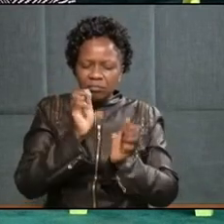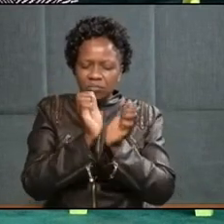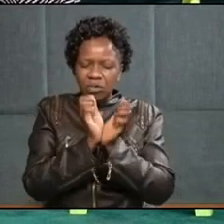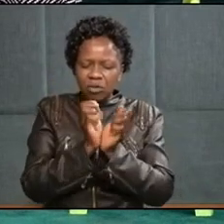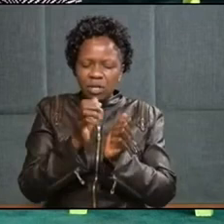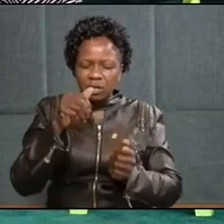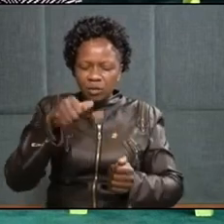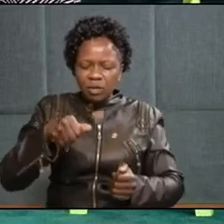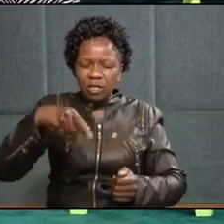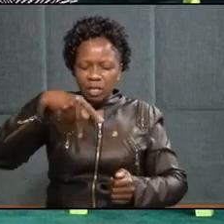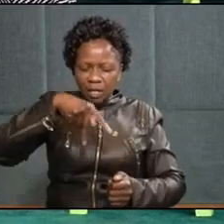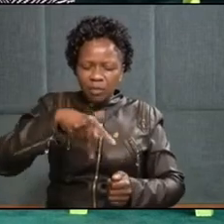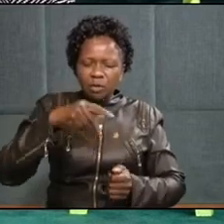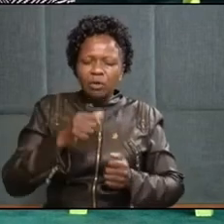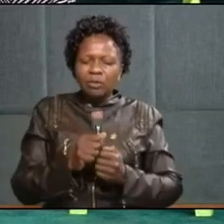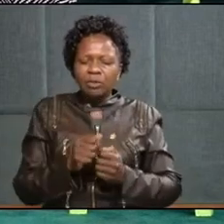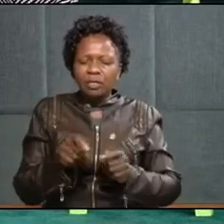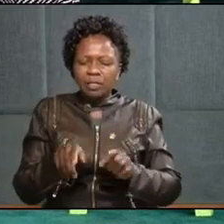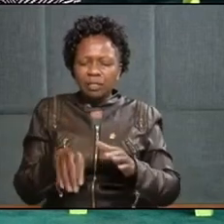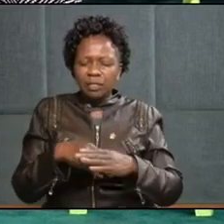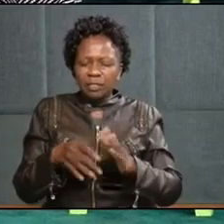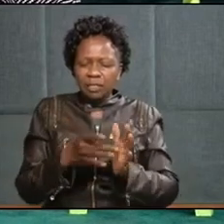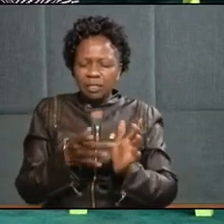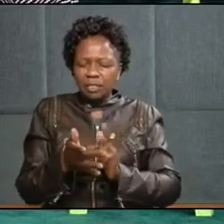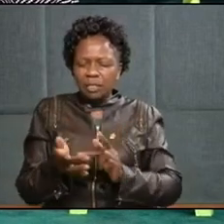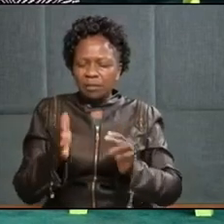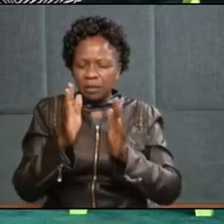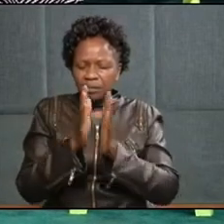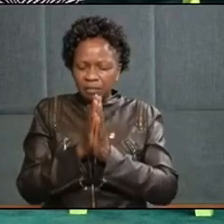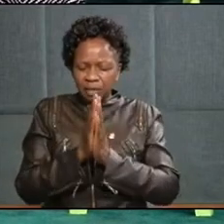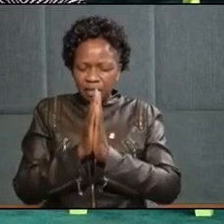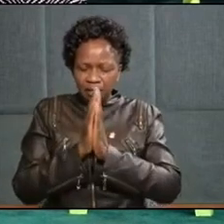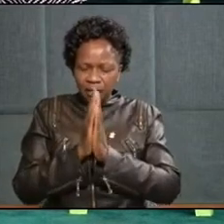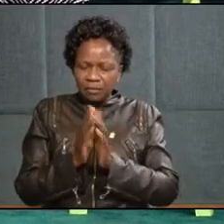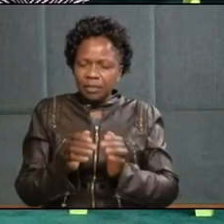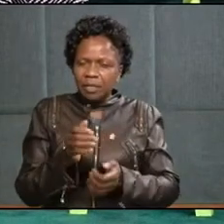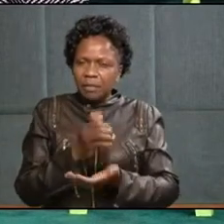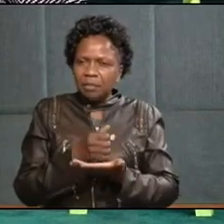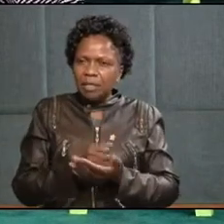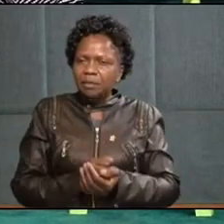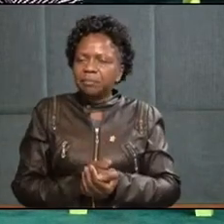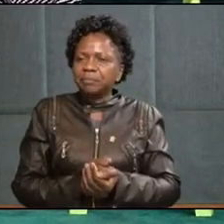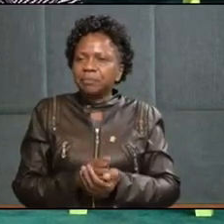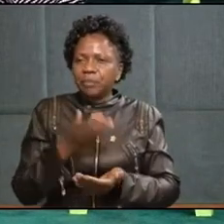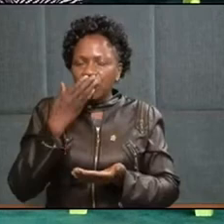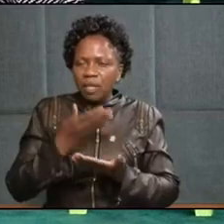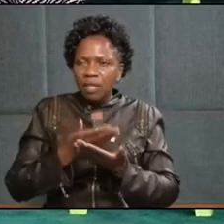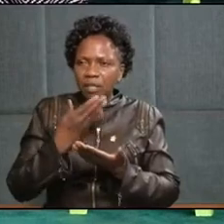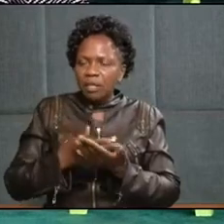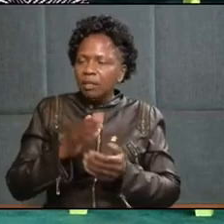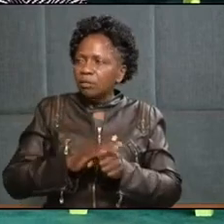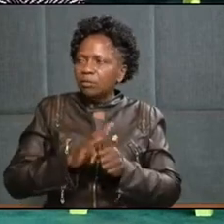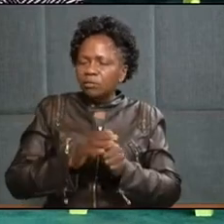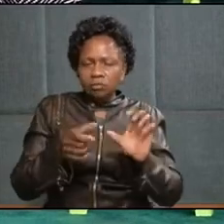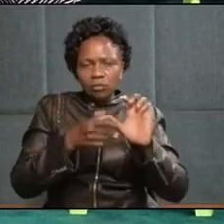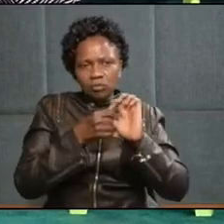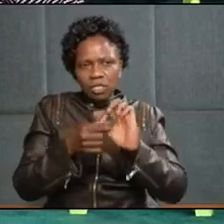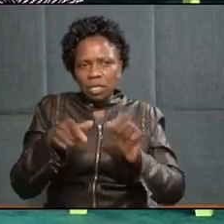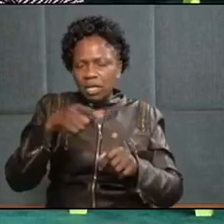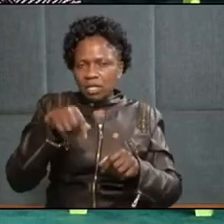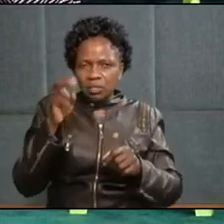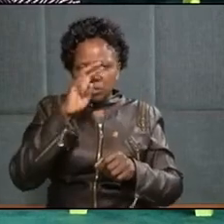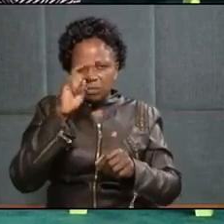and Apollos. In Jesus' name I pray. Amen. Amen. Thank you so much, children, for joining us.